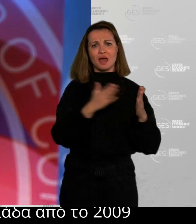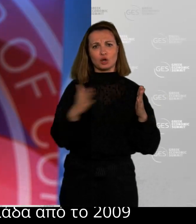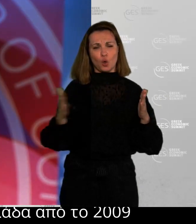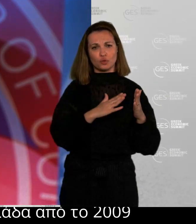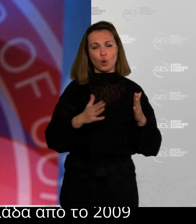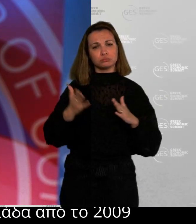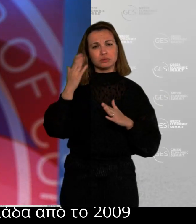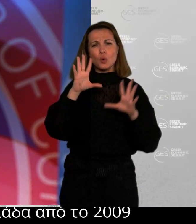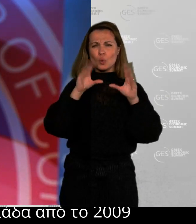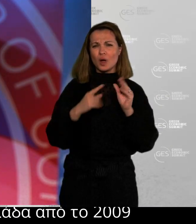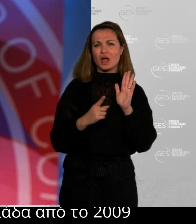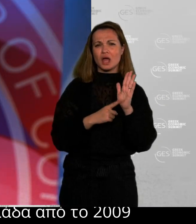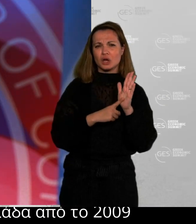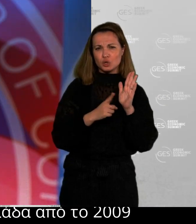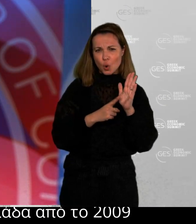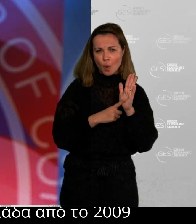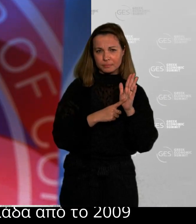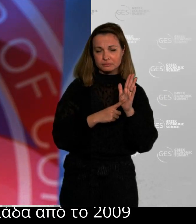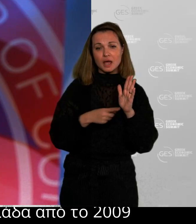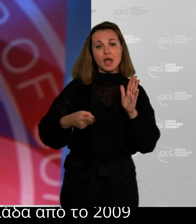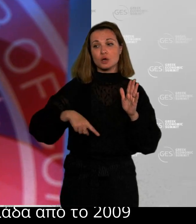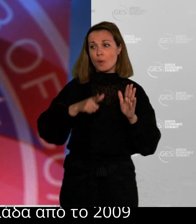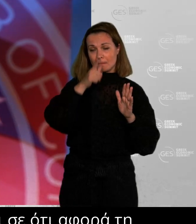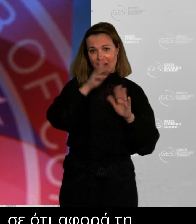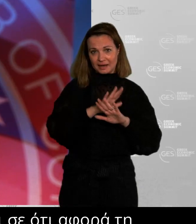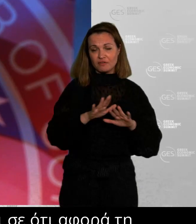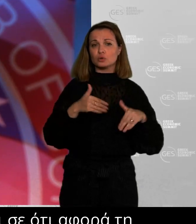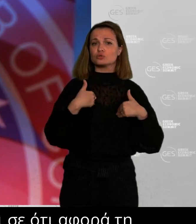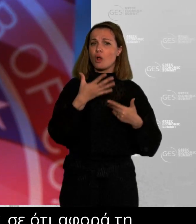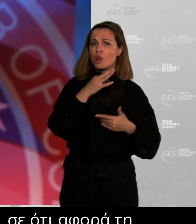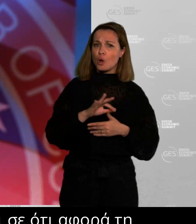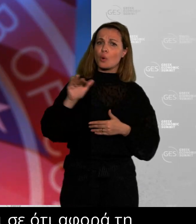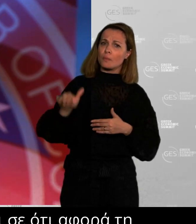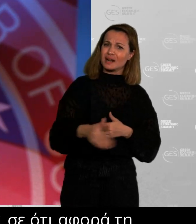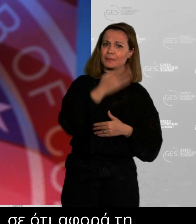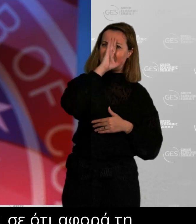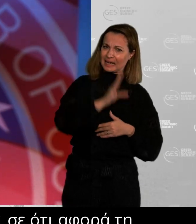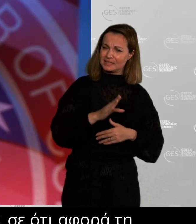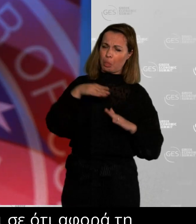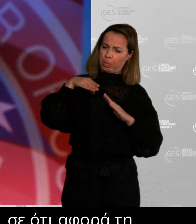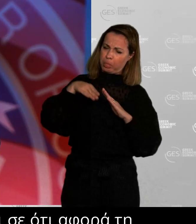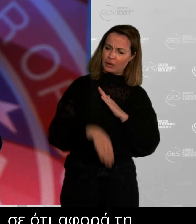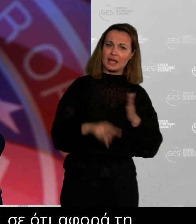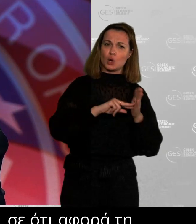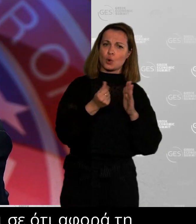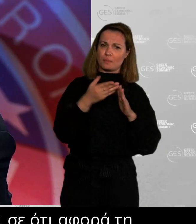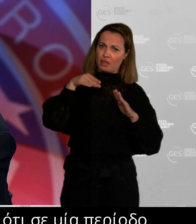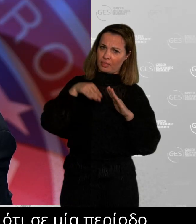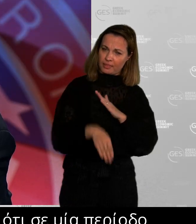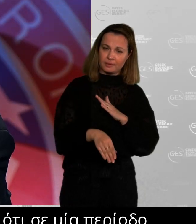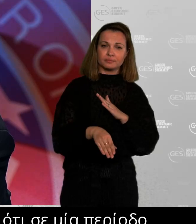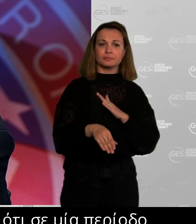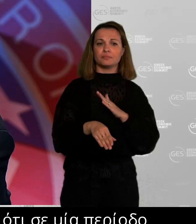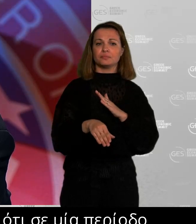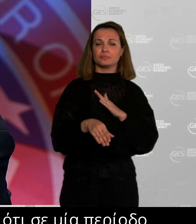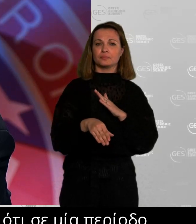performance is the fact that in a period dominated by the Greek Depression, first of all, and then most recently the COVID pandemic, the American College of